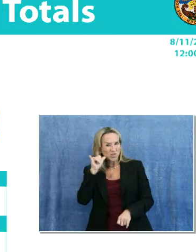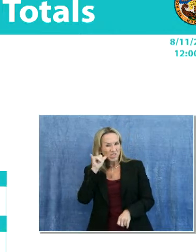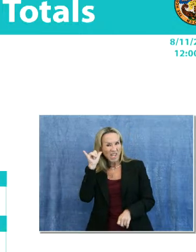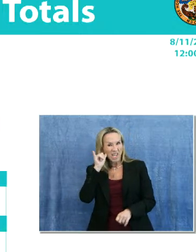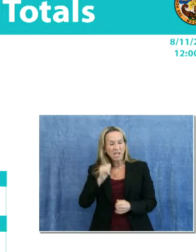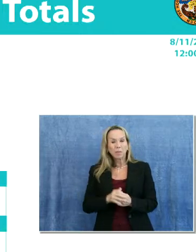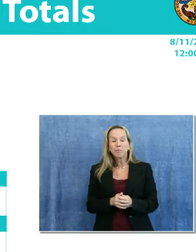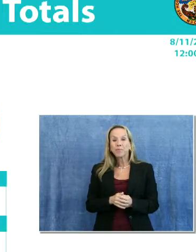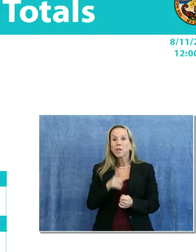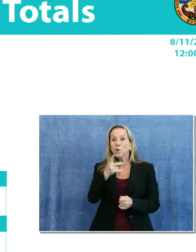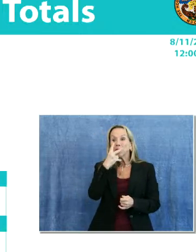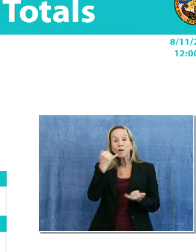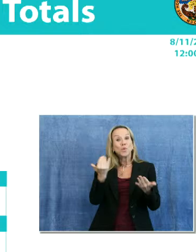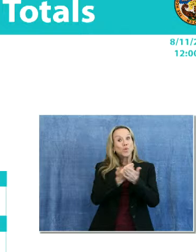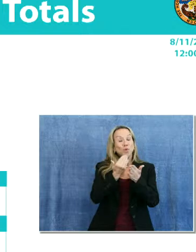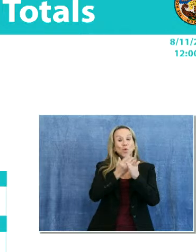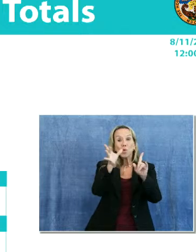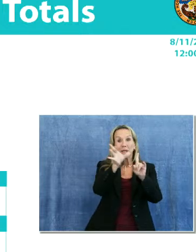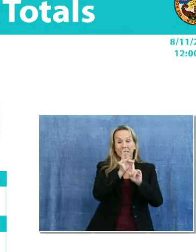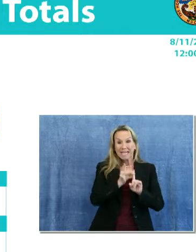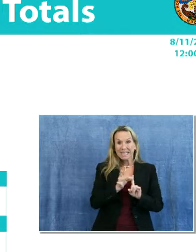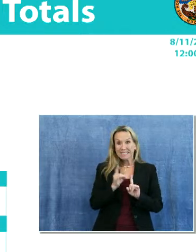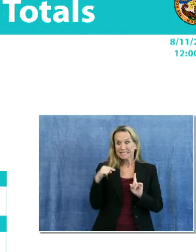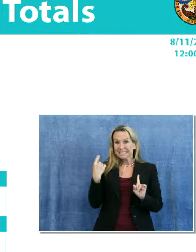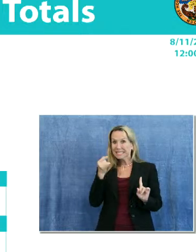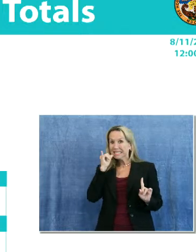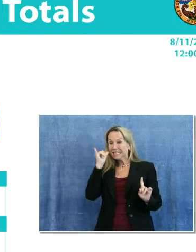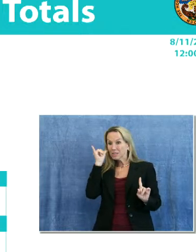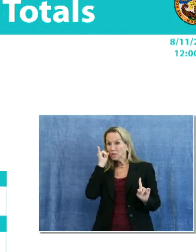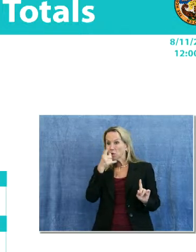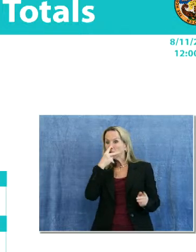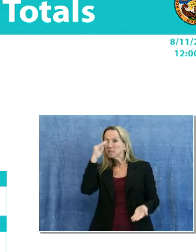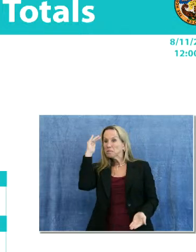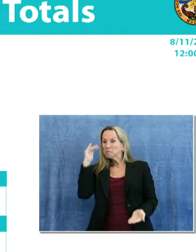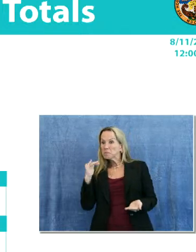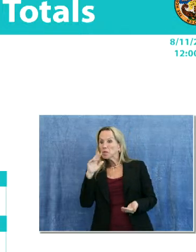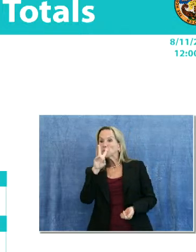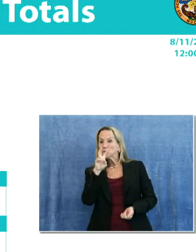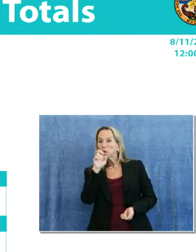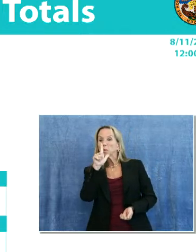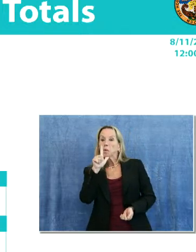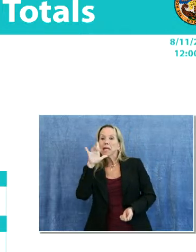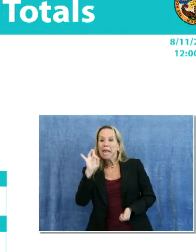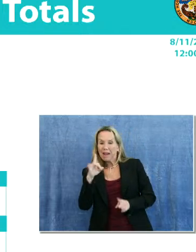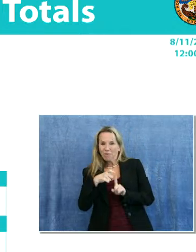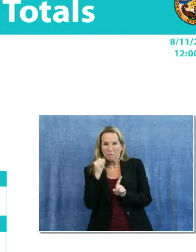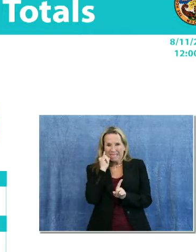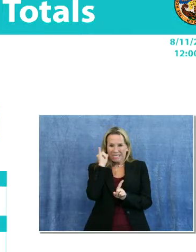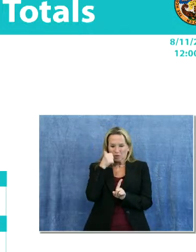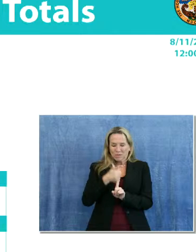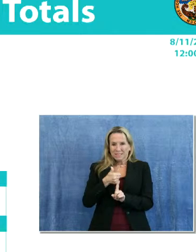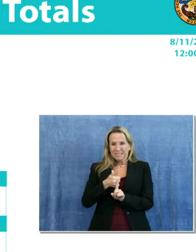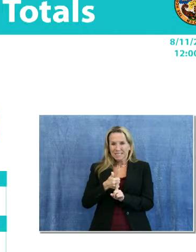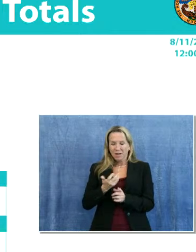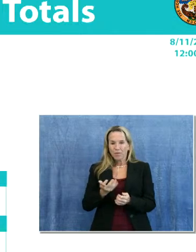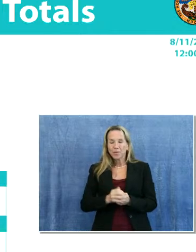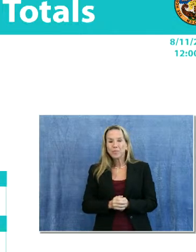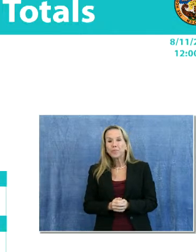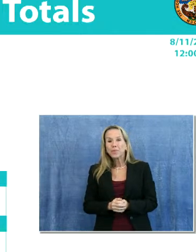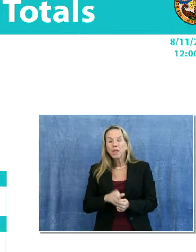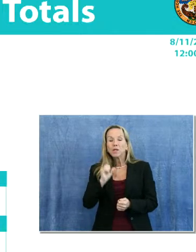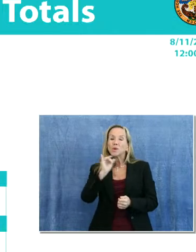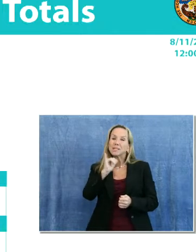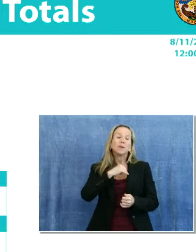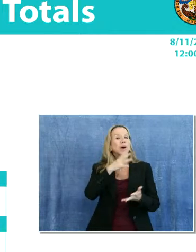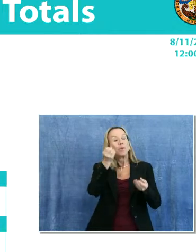a decrease in new cases since yesterday's report of 228 cases. And I'd just like to acknowledge